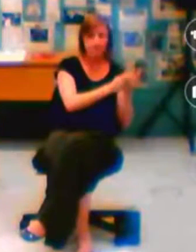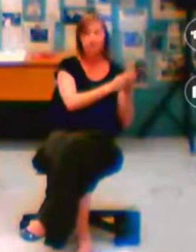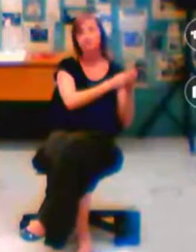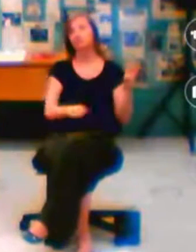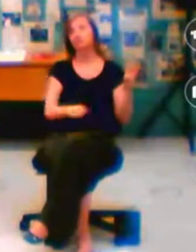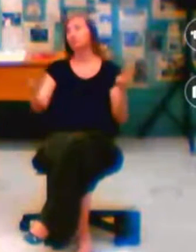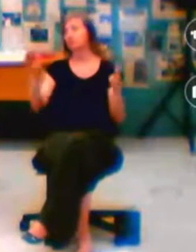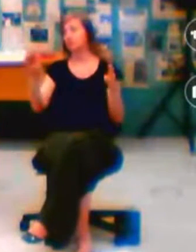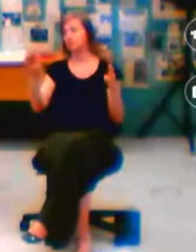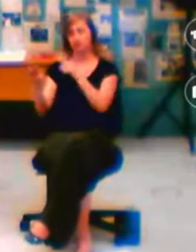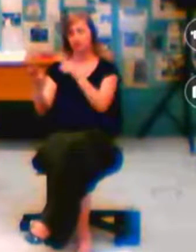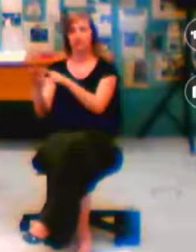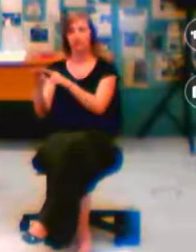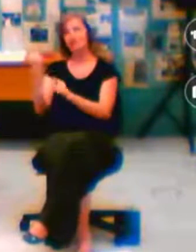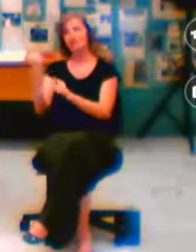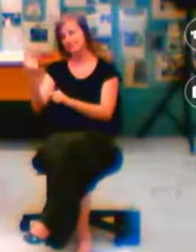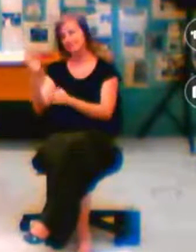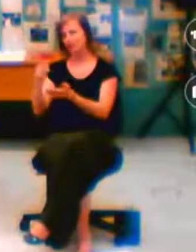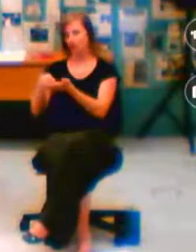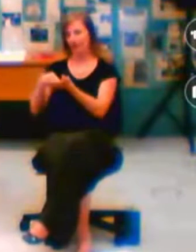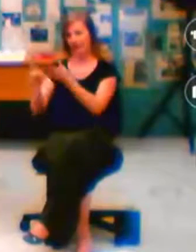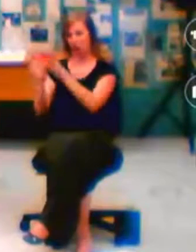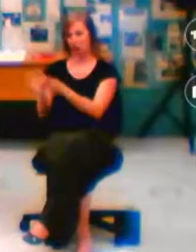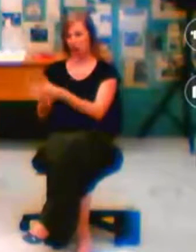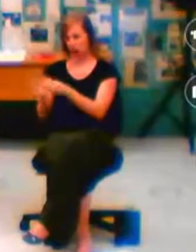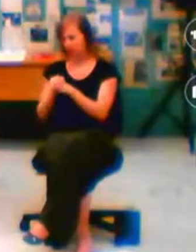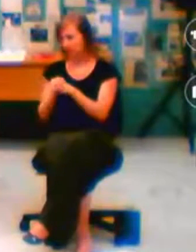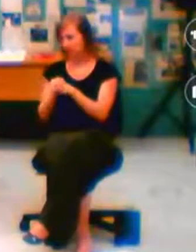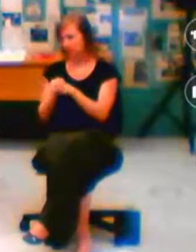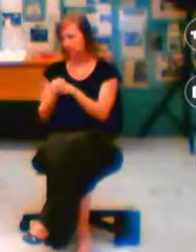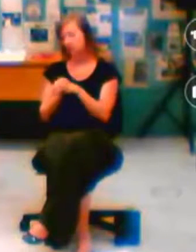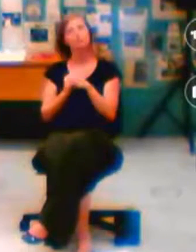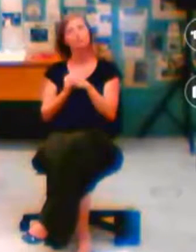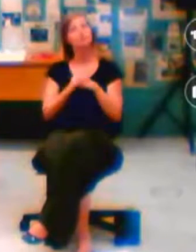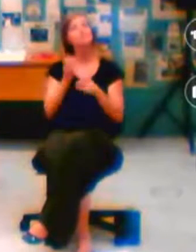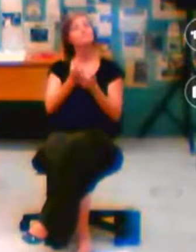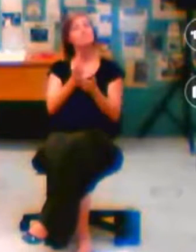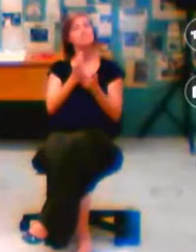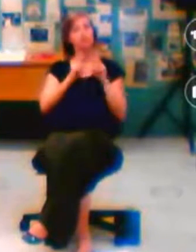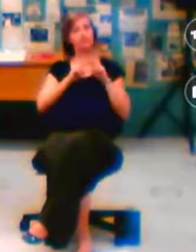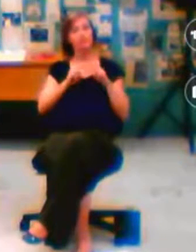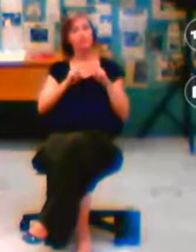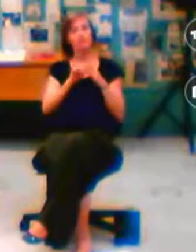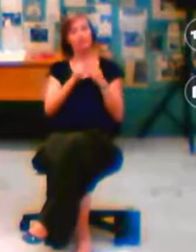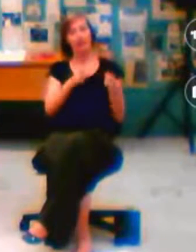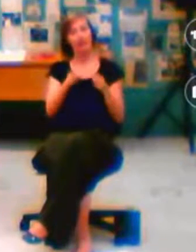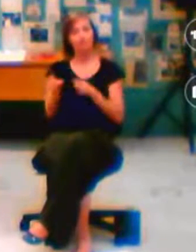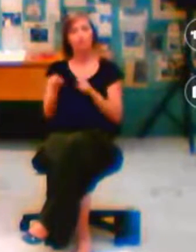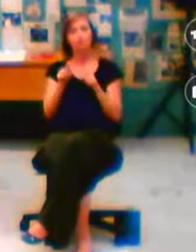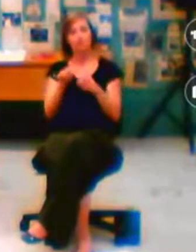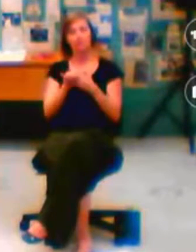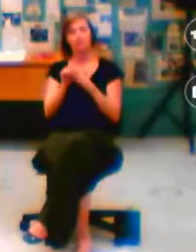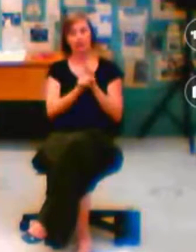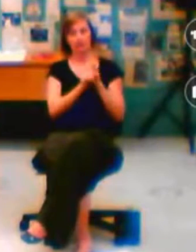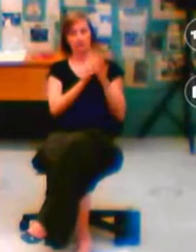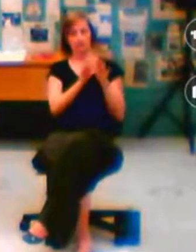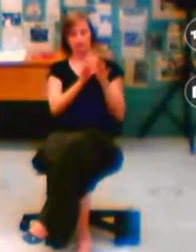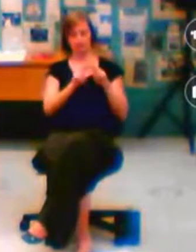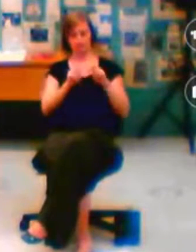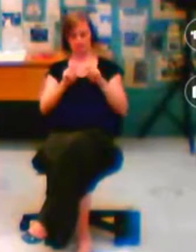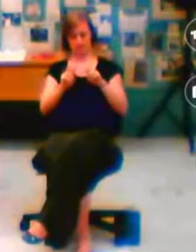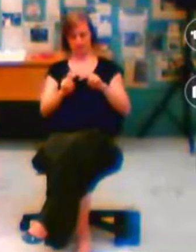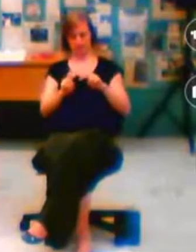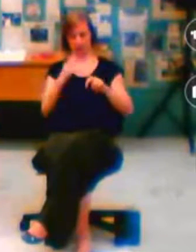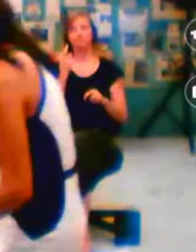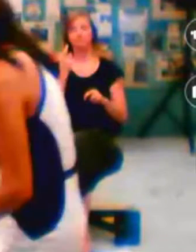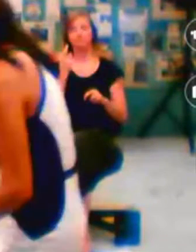buying some sort of health insurance for the other people in Colorado. The other end of the extreme was single payer.